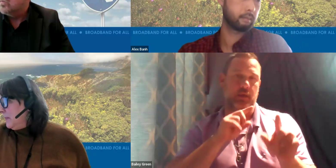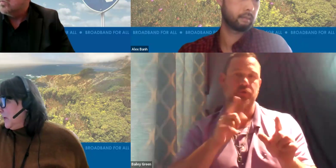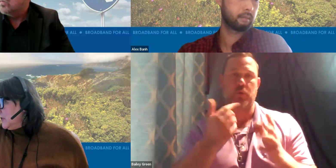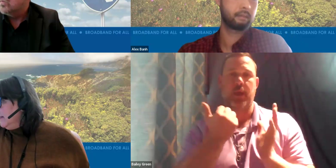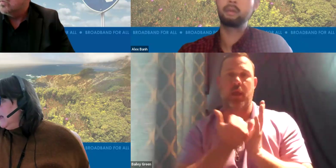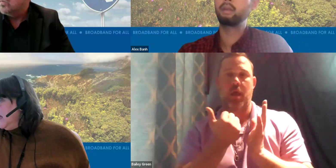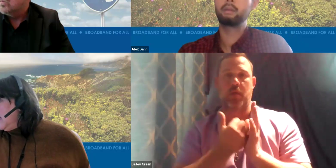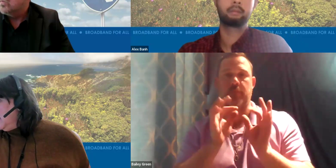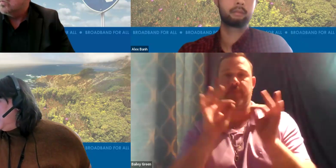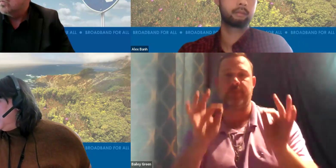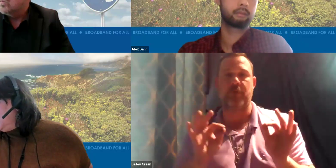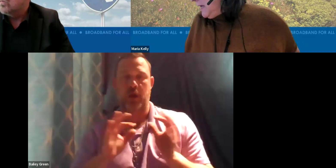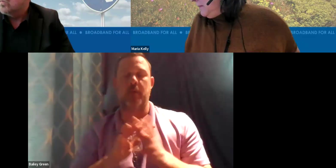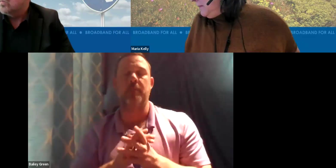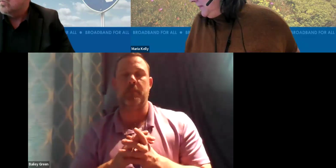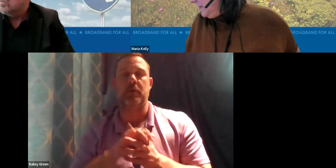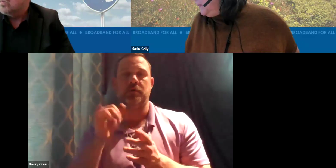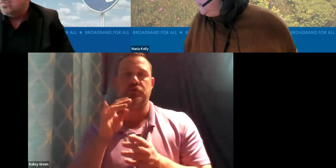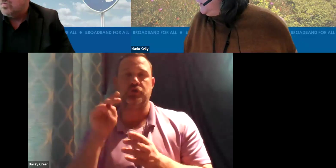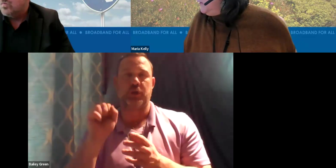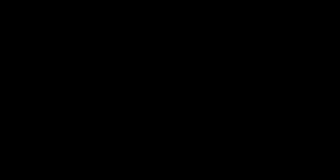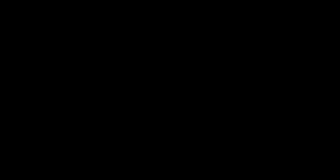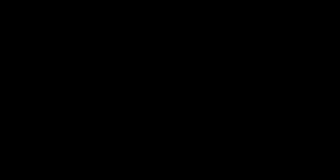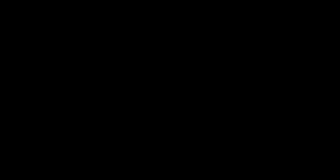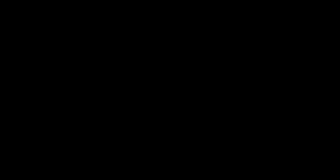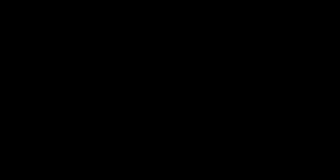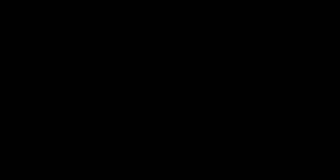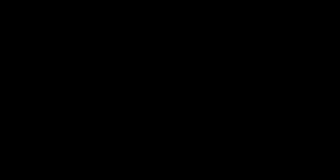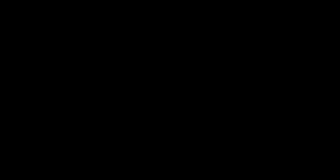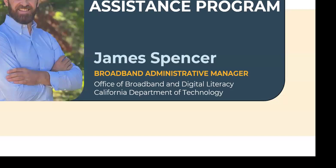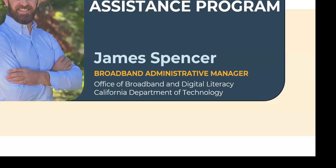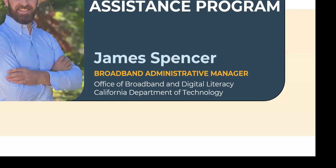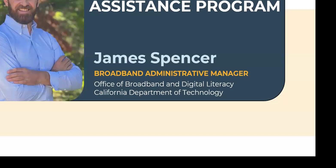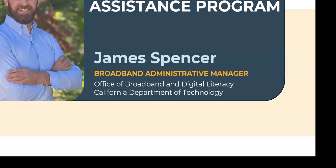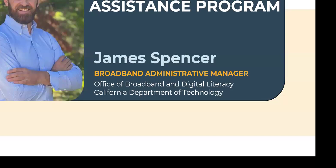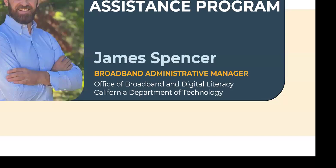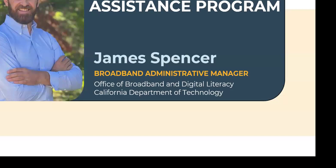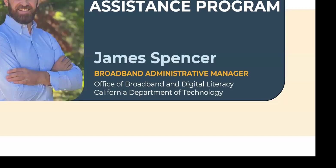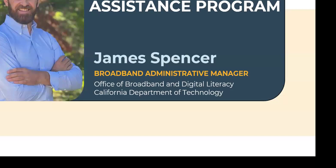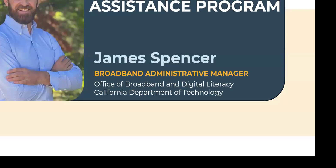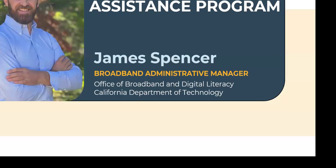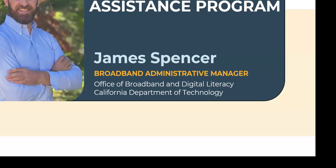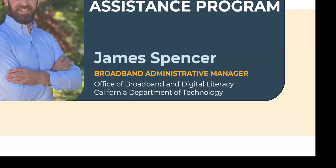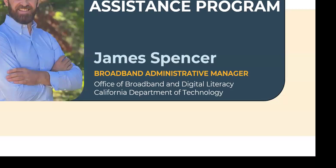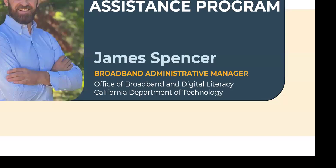help frame up the questions. James Spencer of our team will be providing an update on the technical